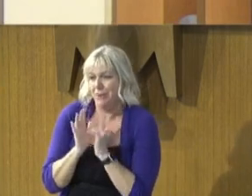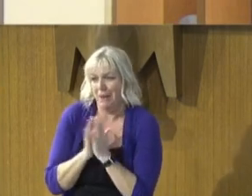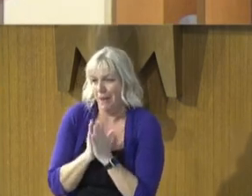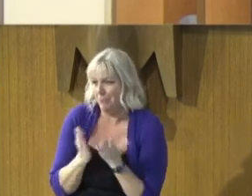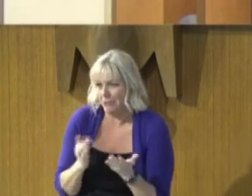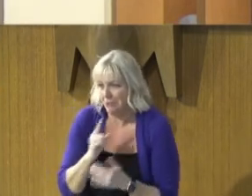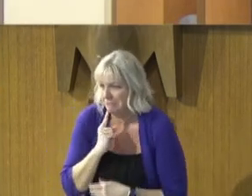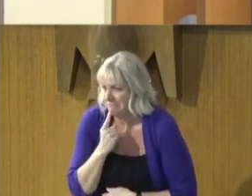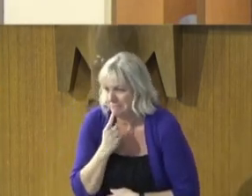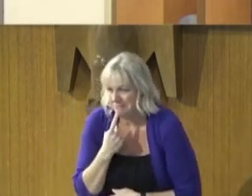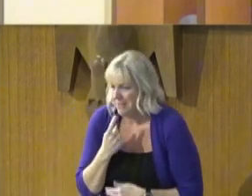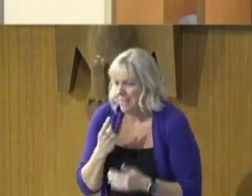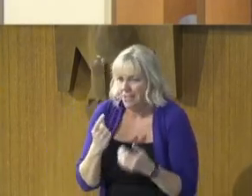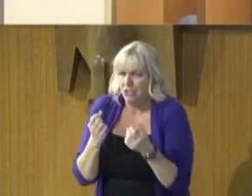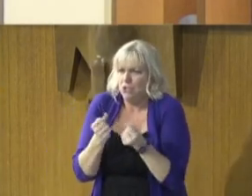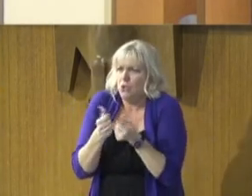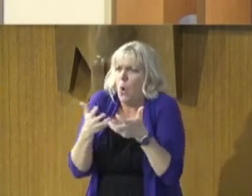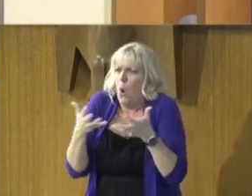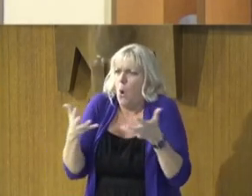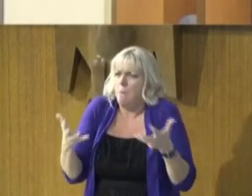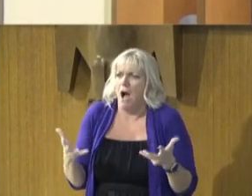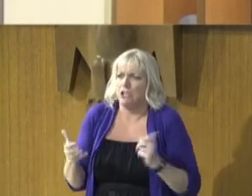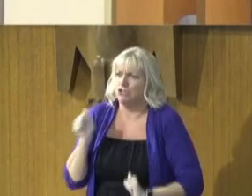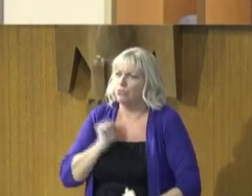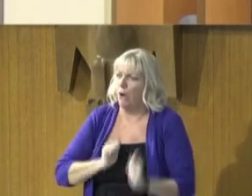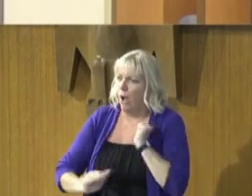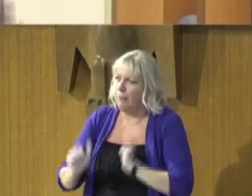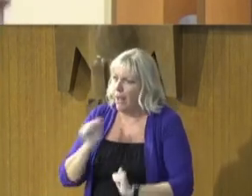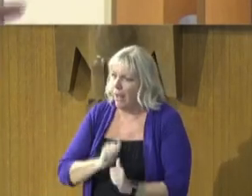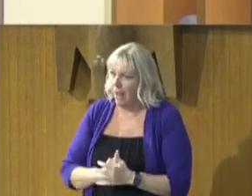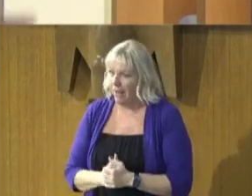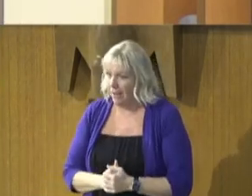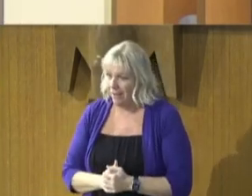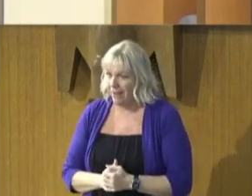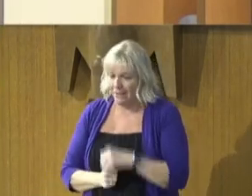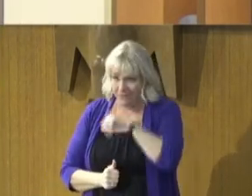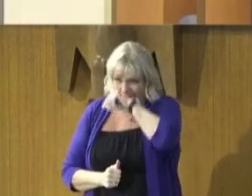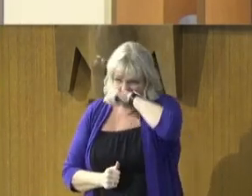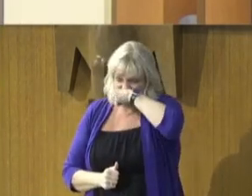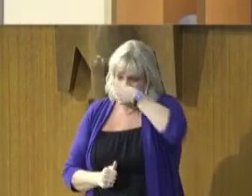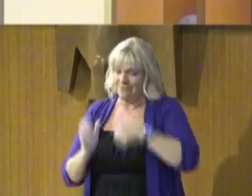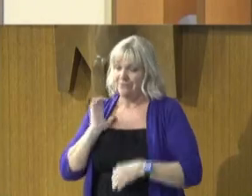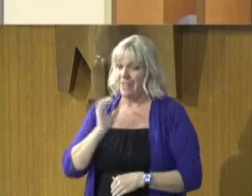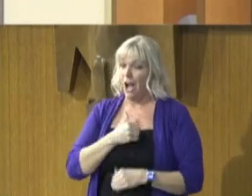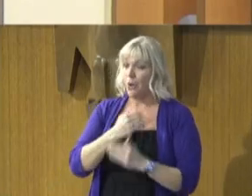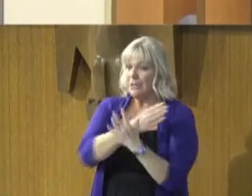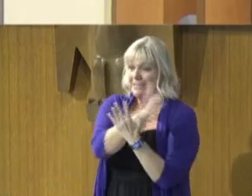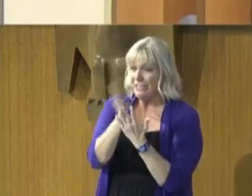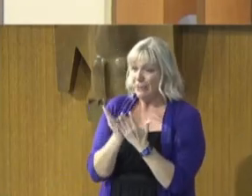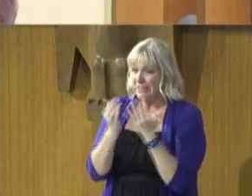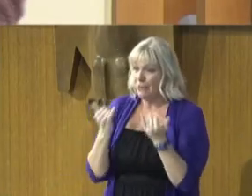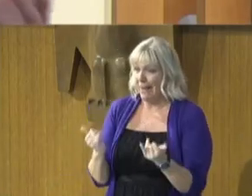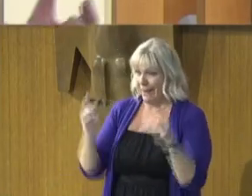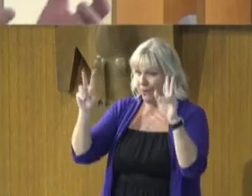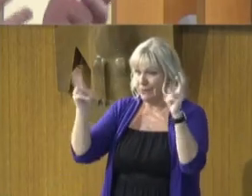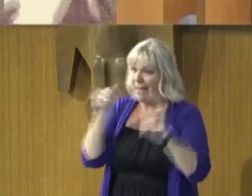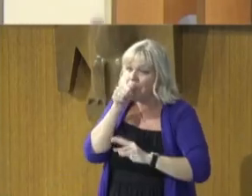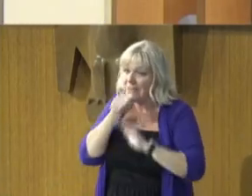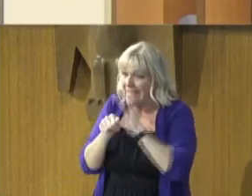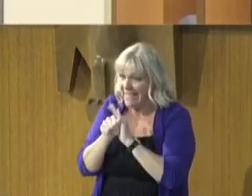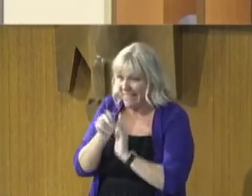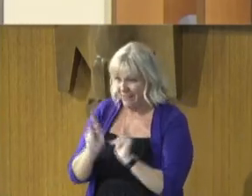kidding. There is just so much drama in it. Our current sermon series is entitled Hidden Figures, and we're